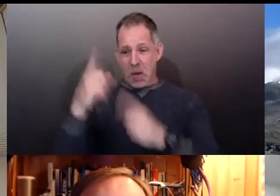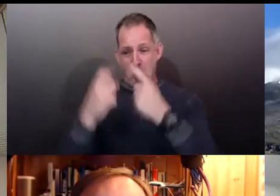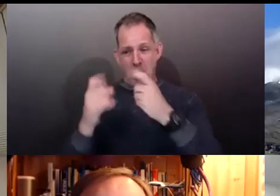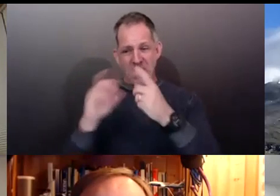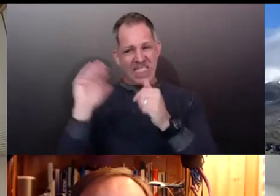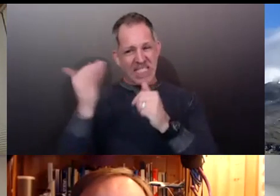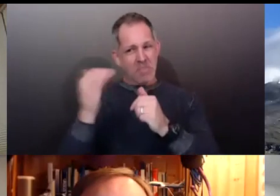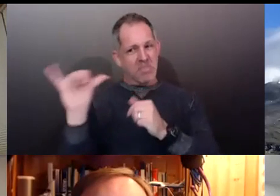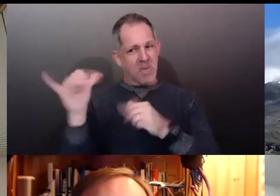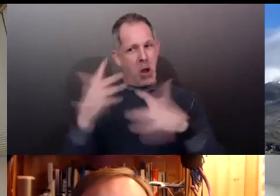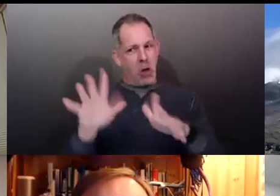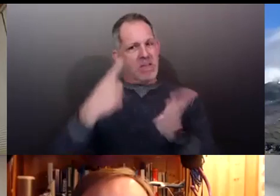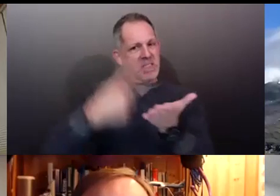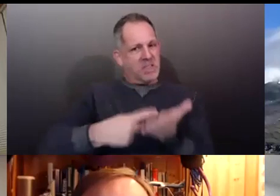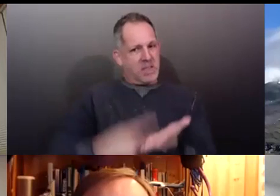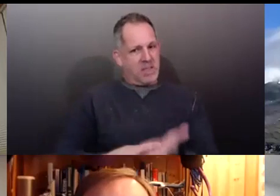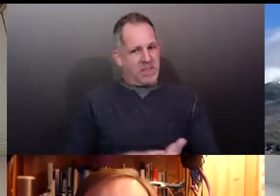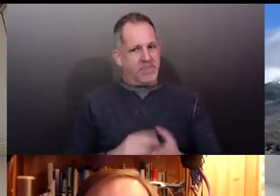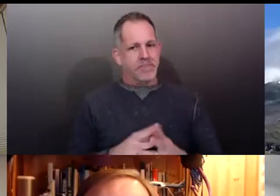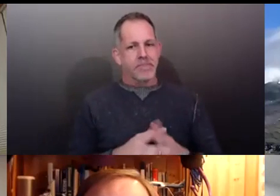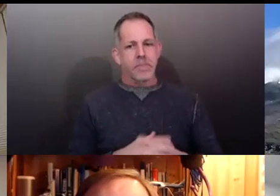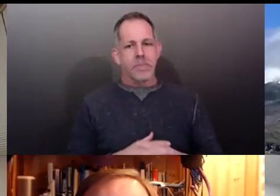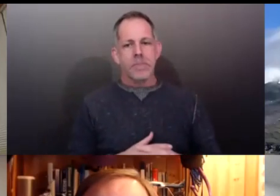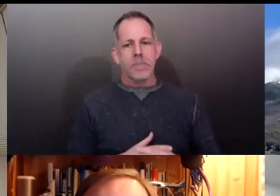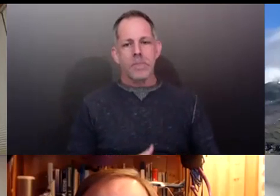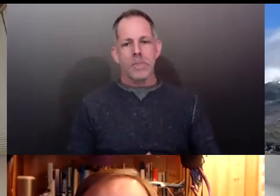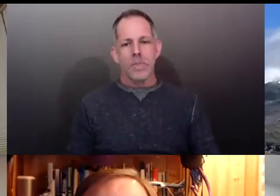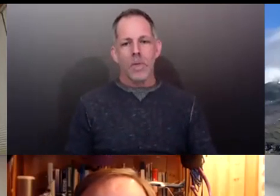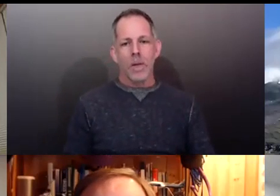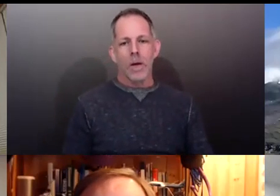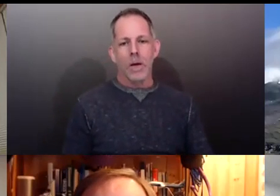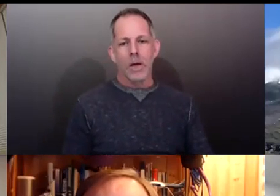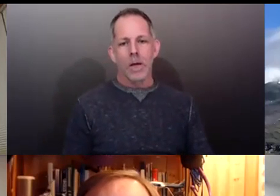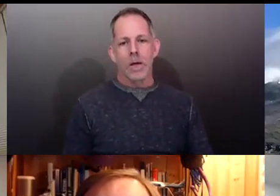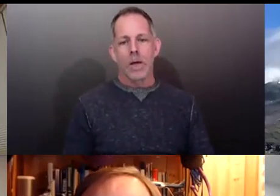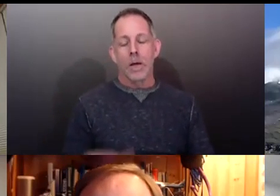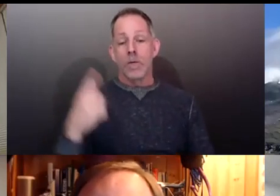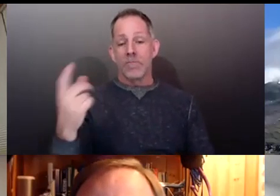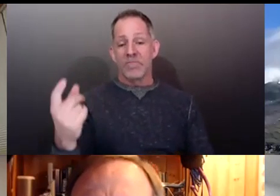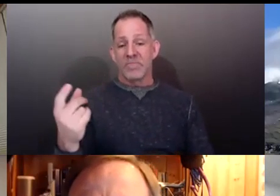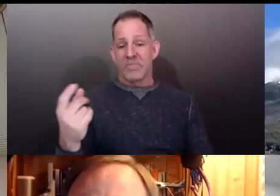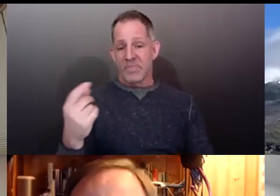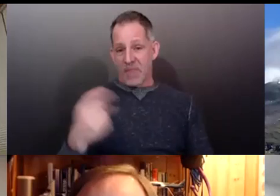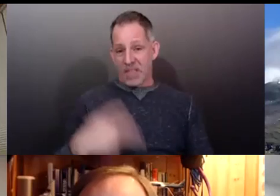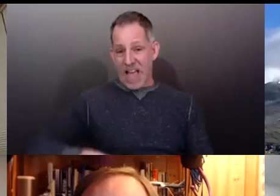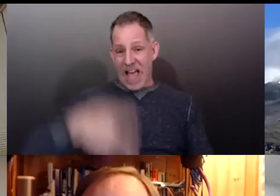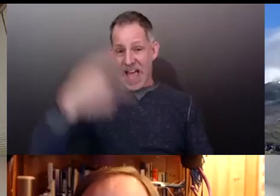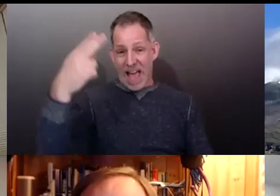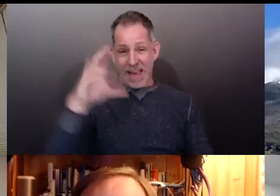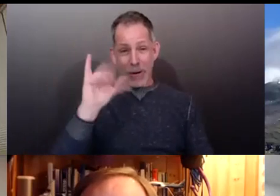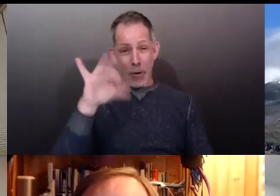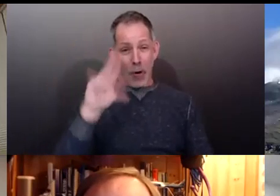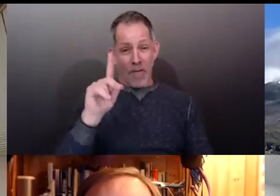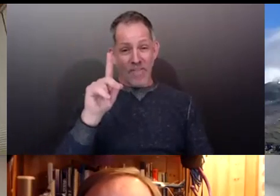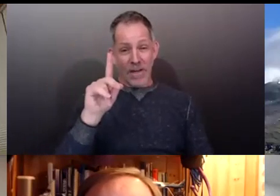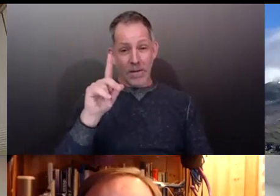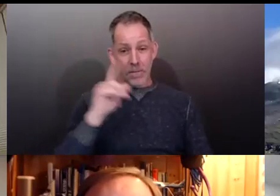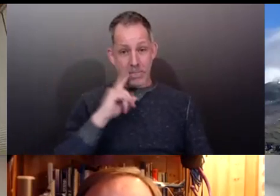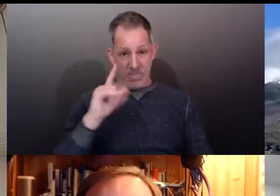in the high COVID activity, are there discussions about going back to phase 1 or other types of